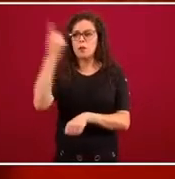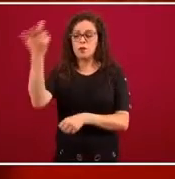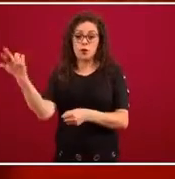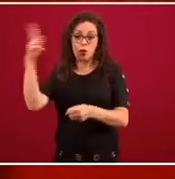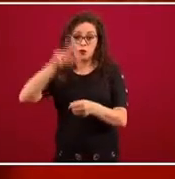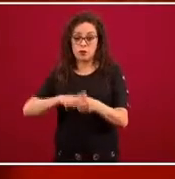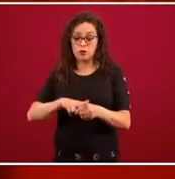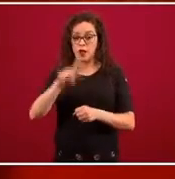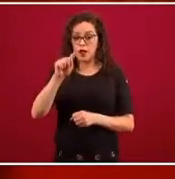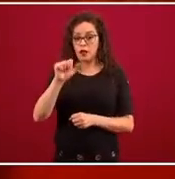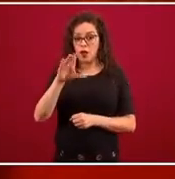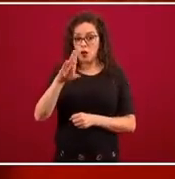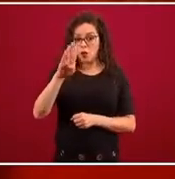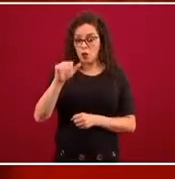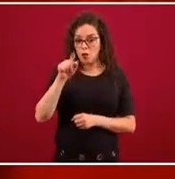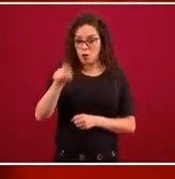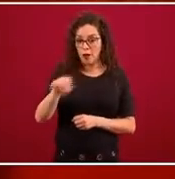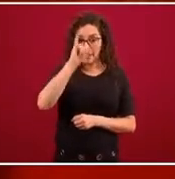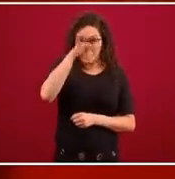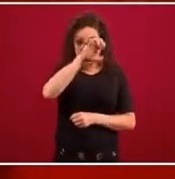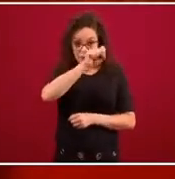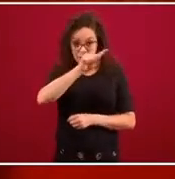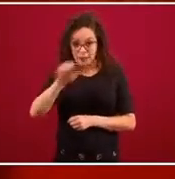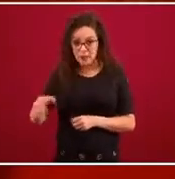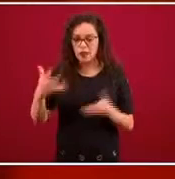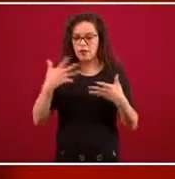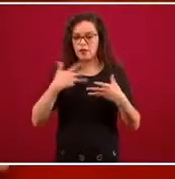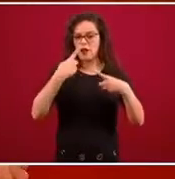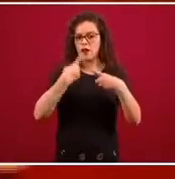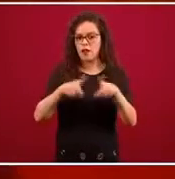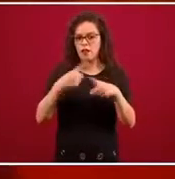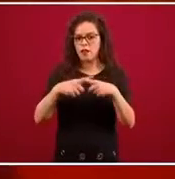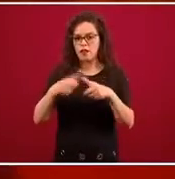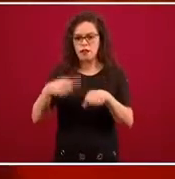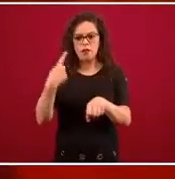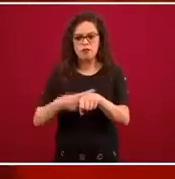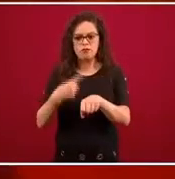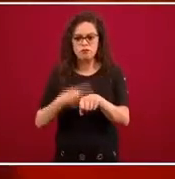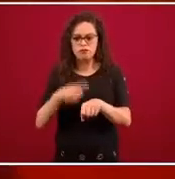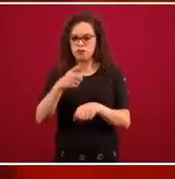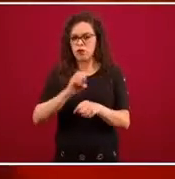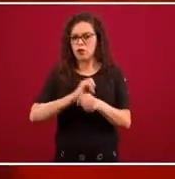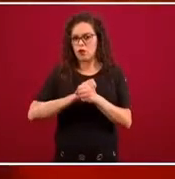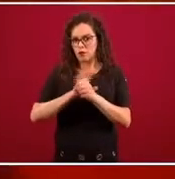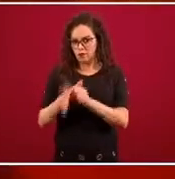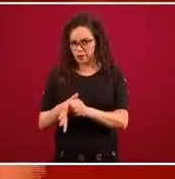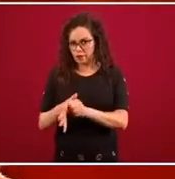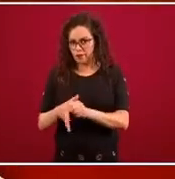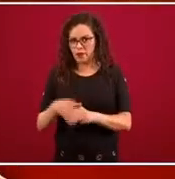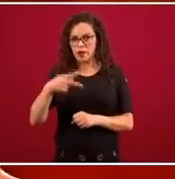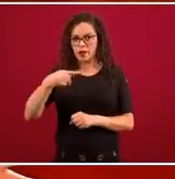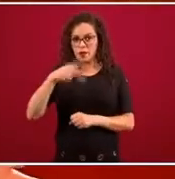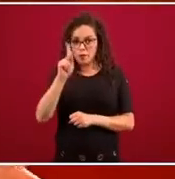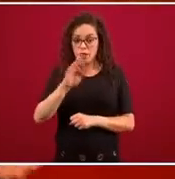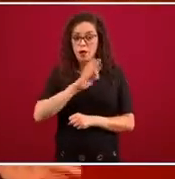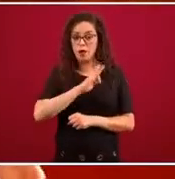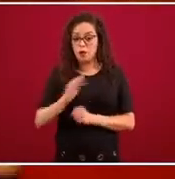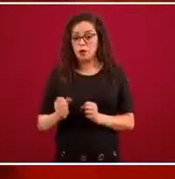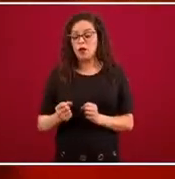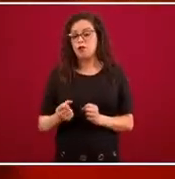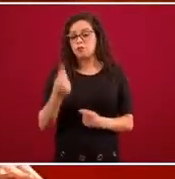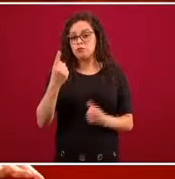equipment to all health personnel? Because in some hospitals, we have reports of patients that arrive with a